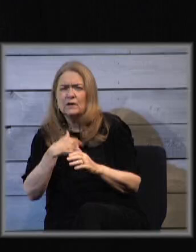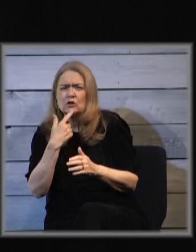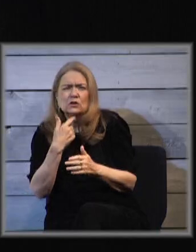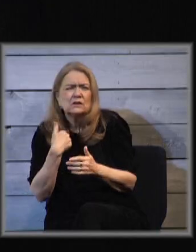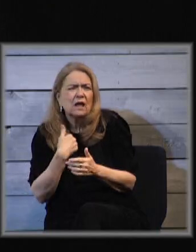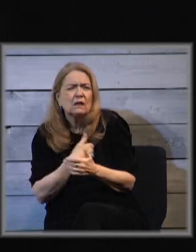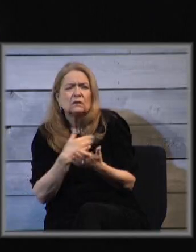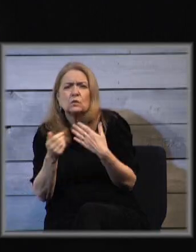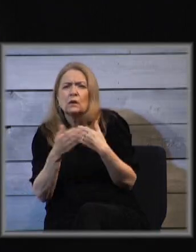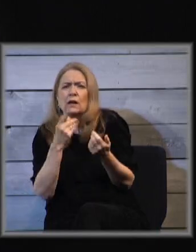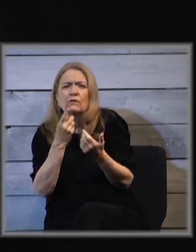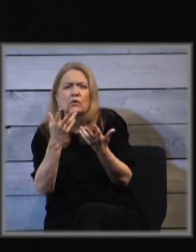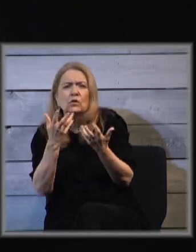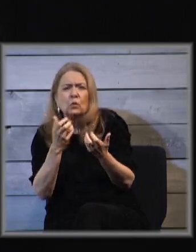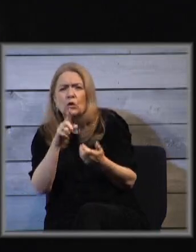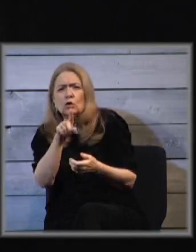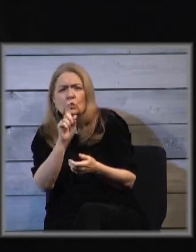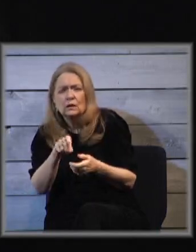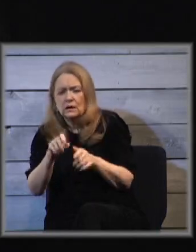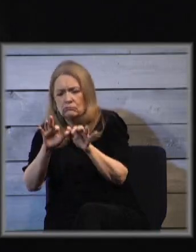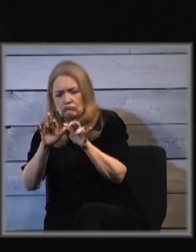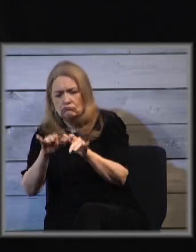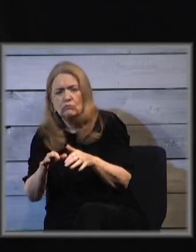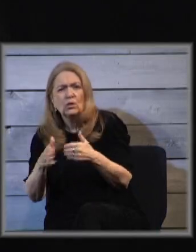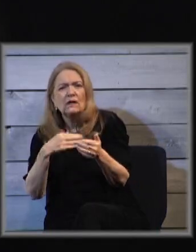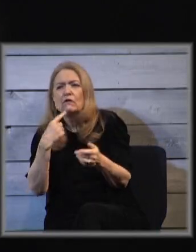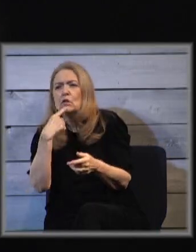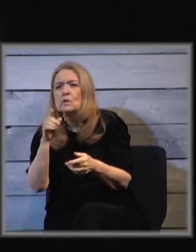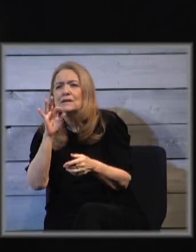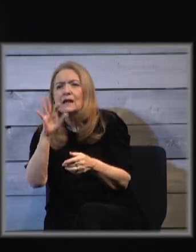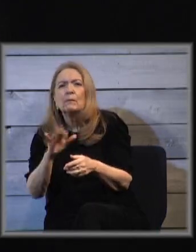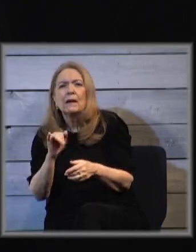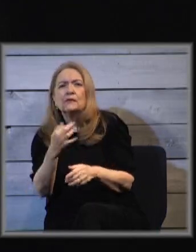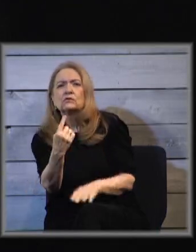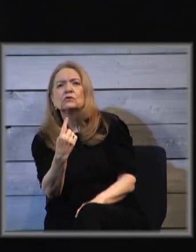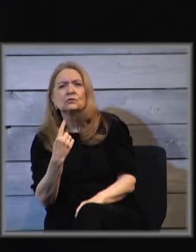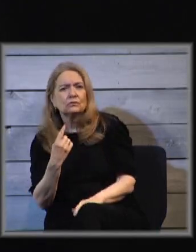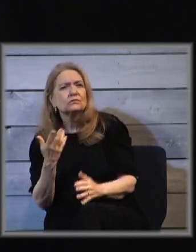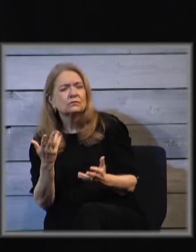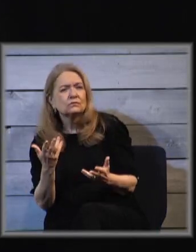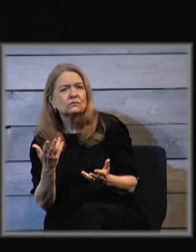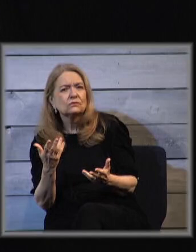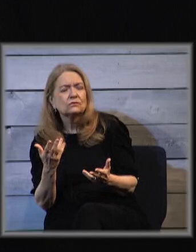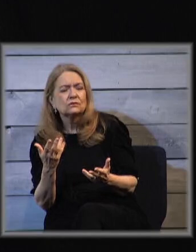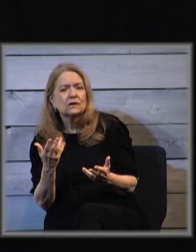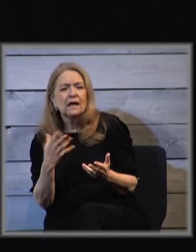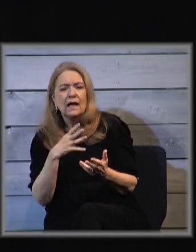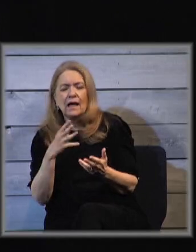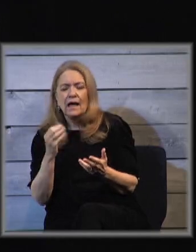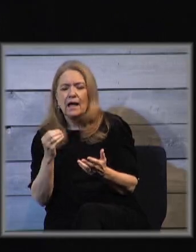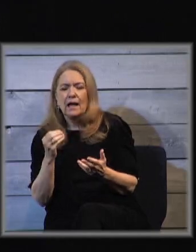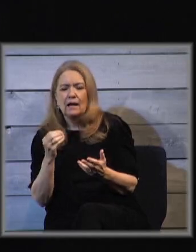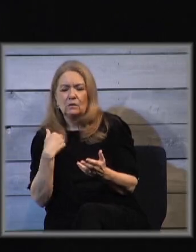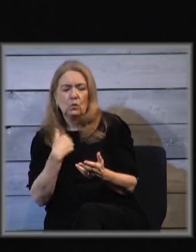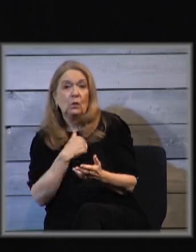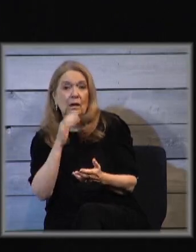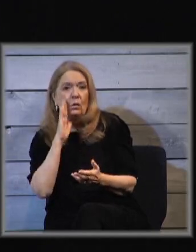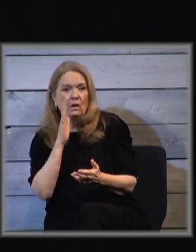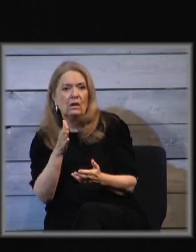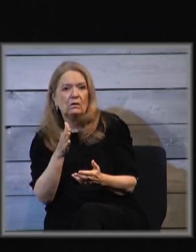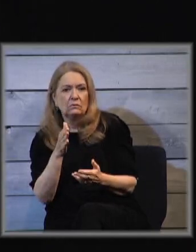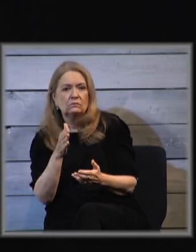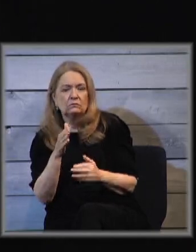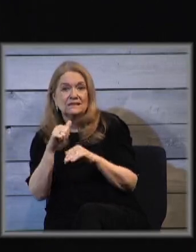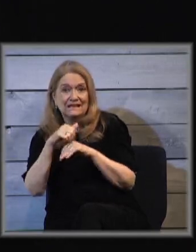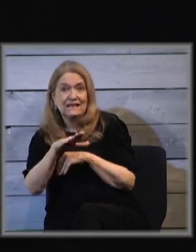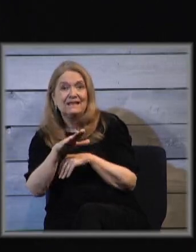what it is that you would tell a pastor if you came forward during a public service. And we will